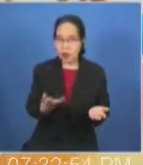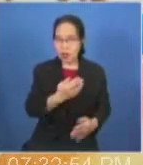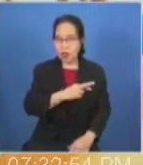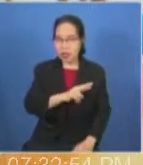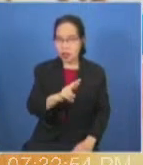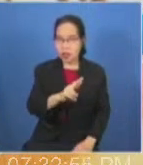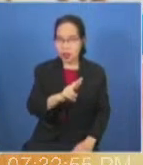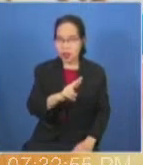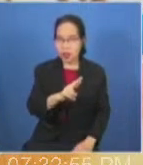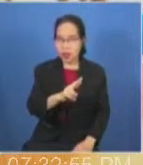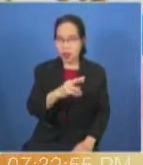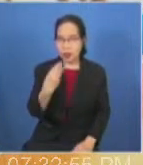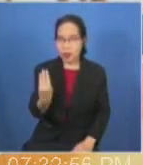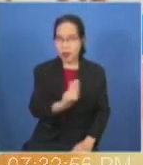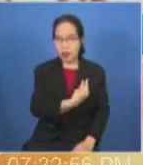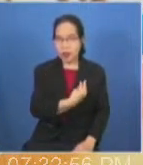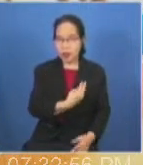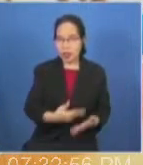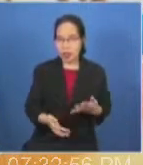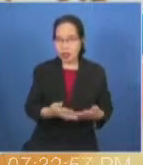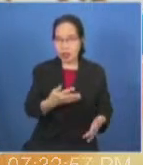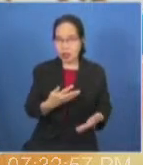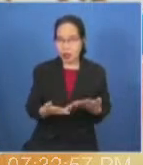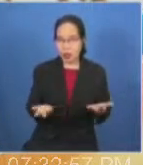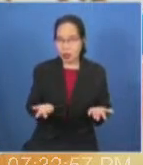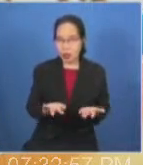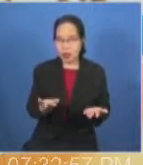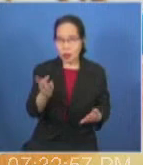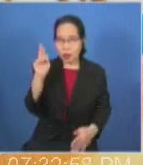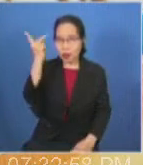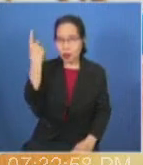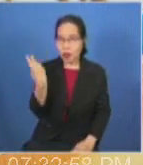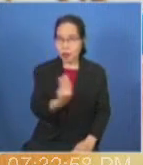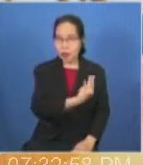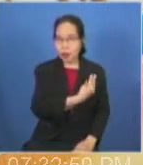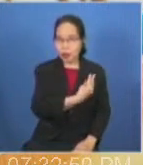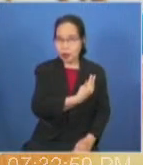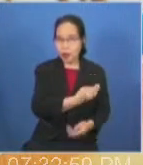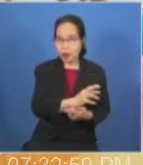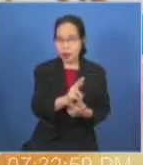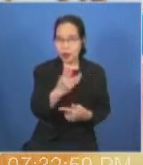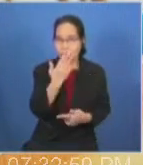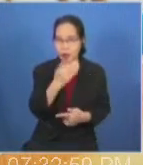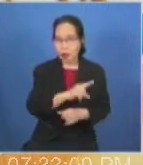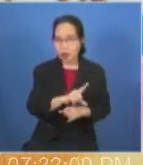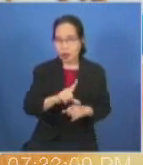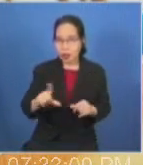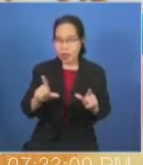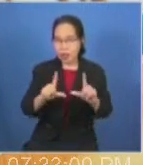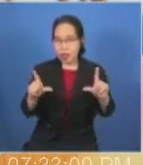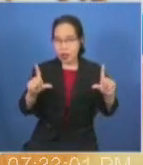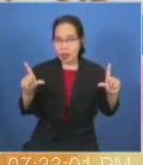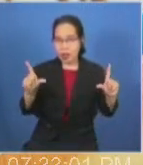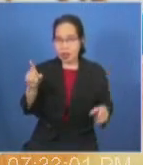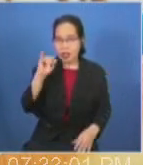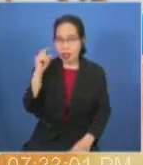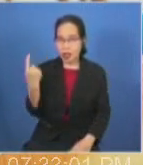regardless of your religious affiliation or political affiliation, skin